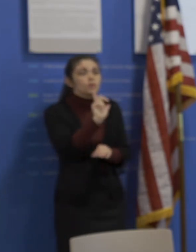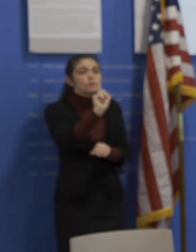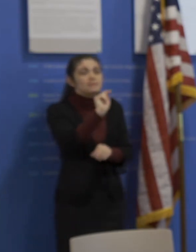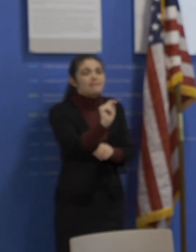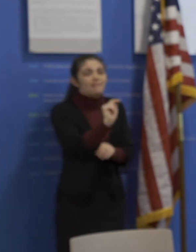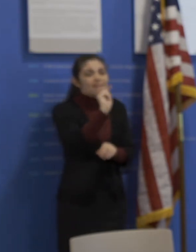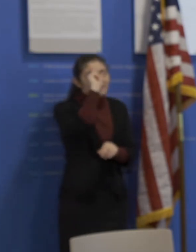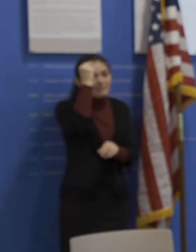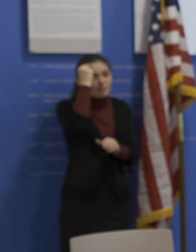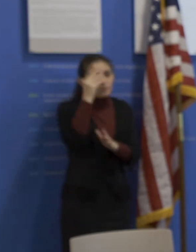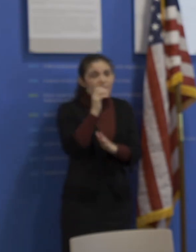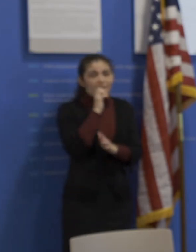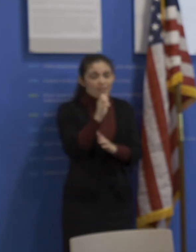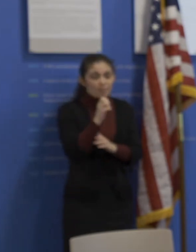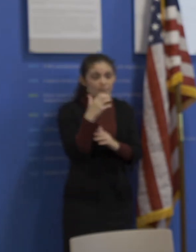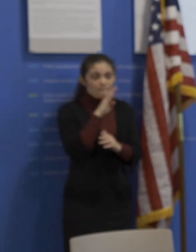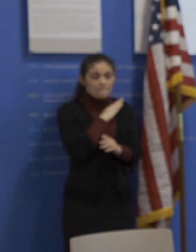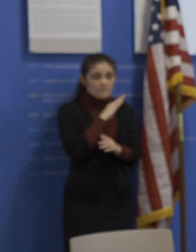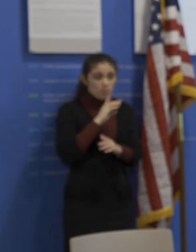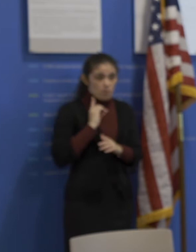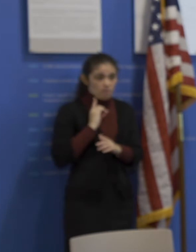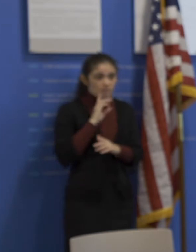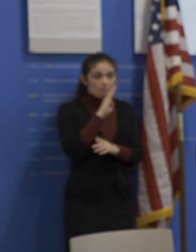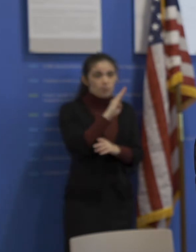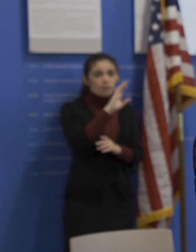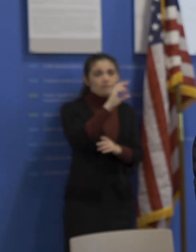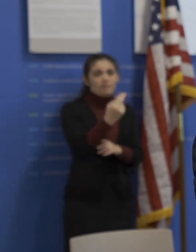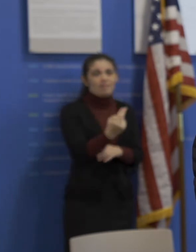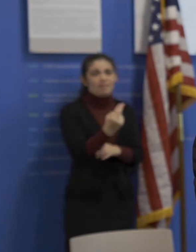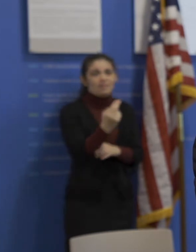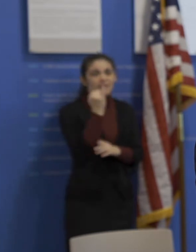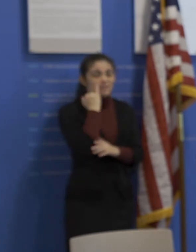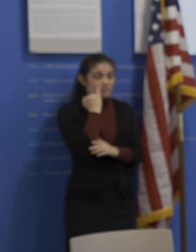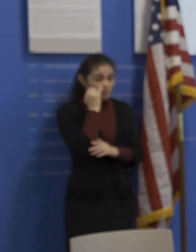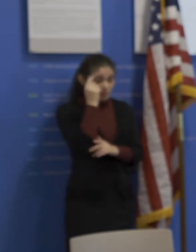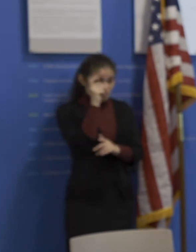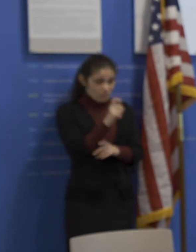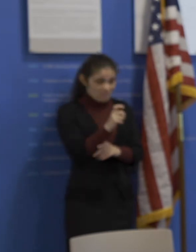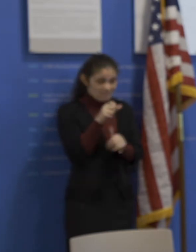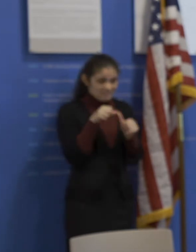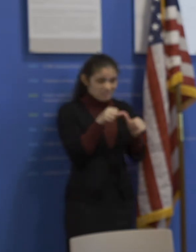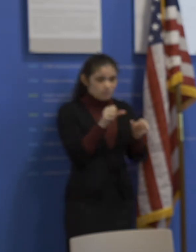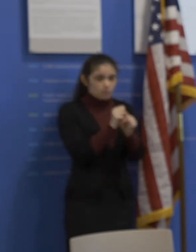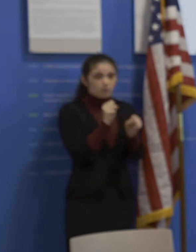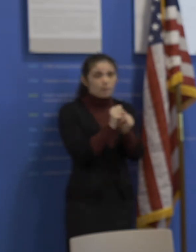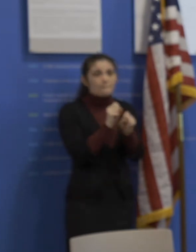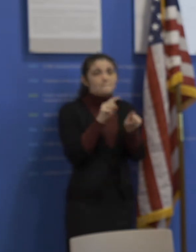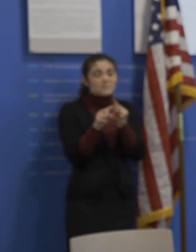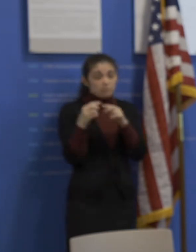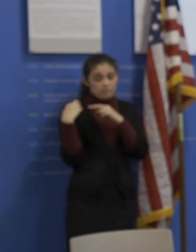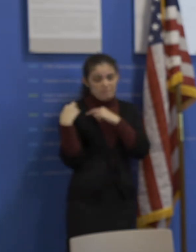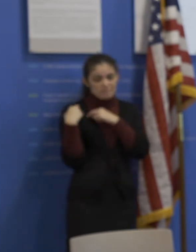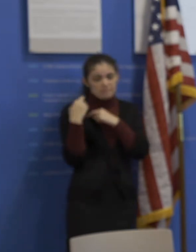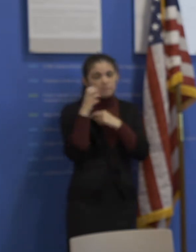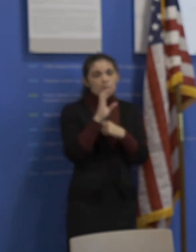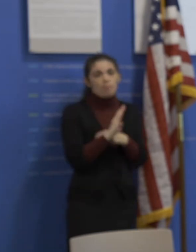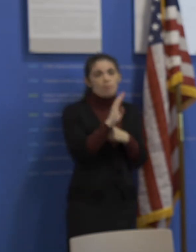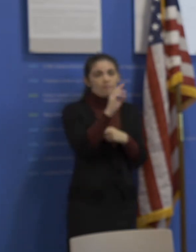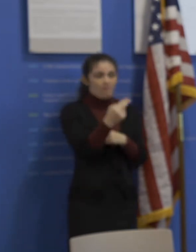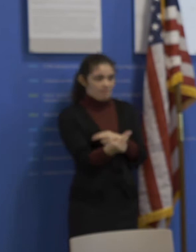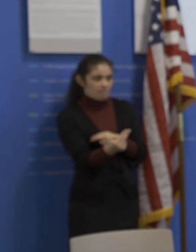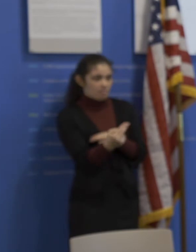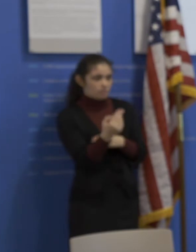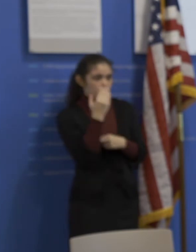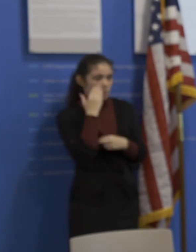said it's not the Board of Health's responsibility to determine whether you are critical infrastructure. It's the Board of Health's responsibility to